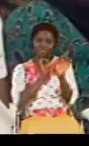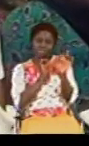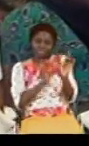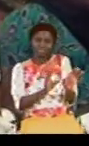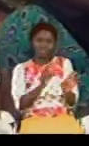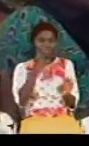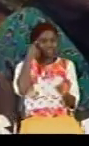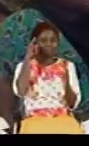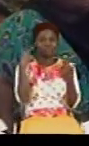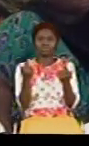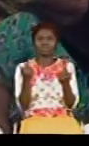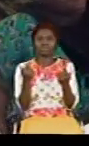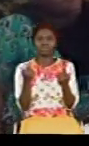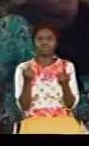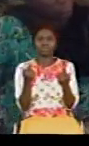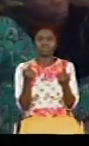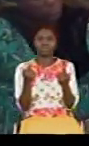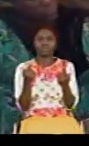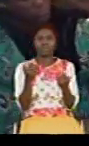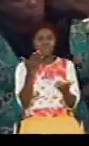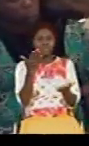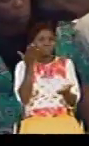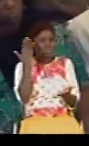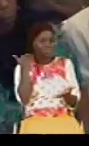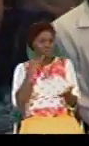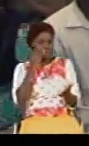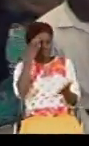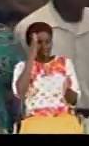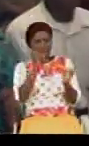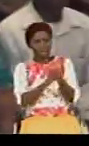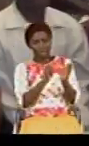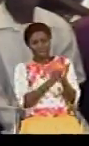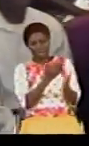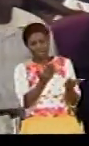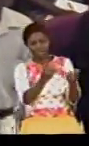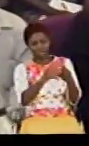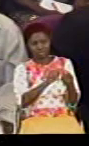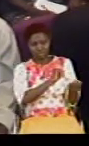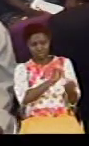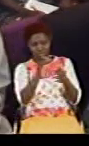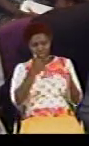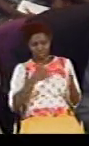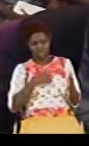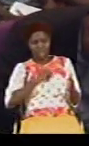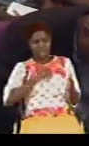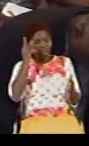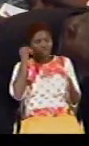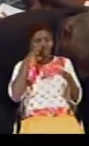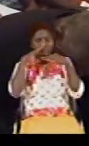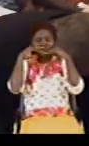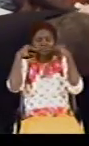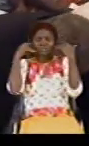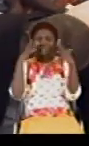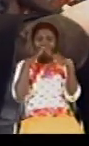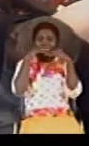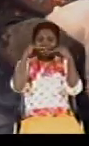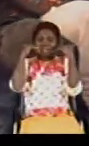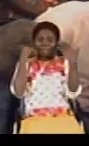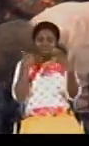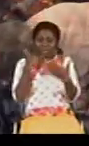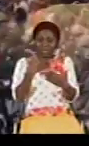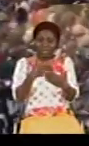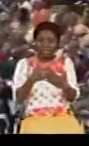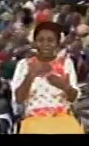me. I was smiling. I was getting near me. Was getting me interested. Now I see the real